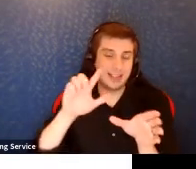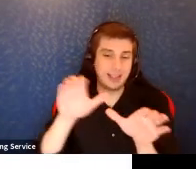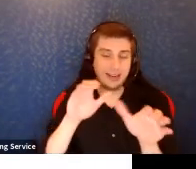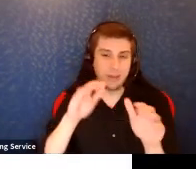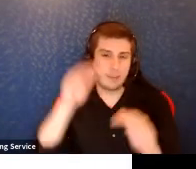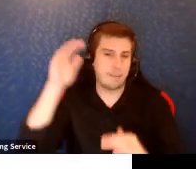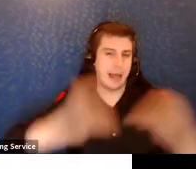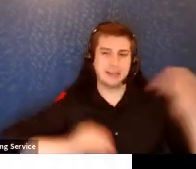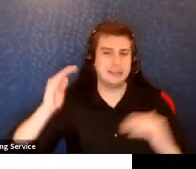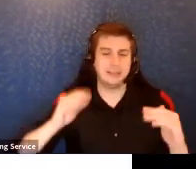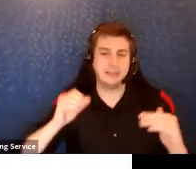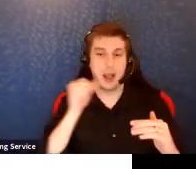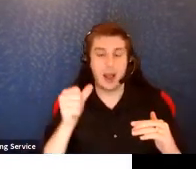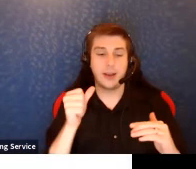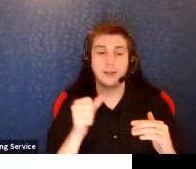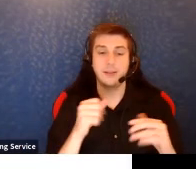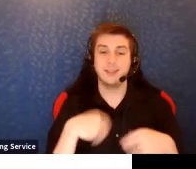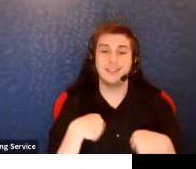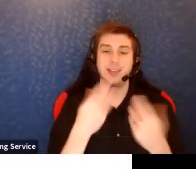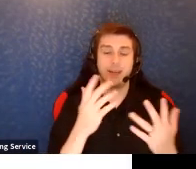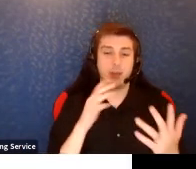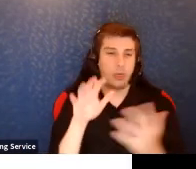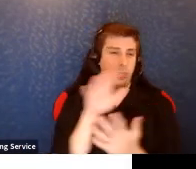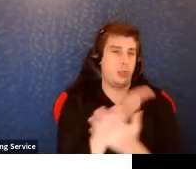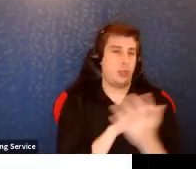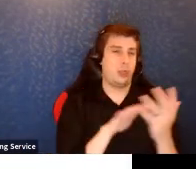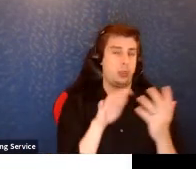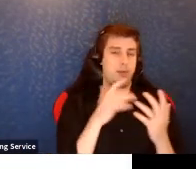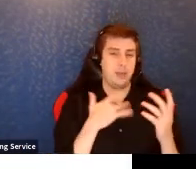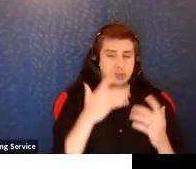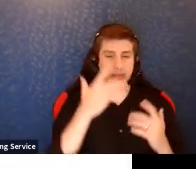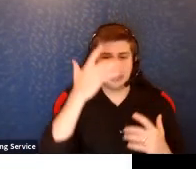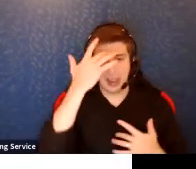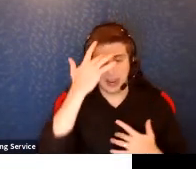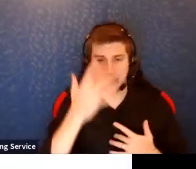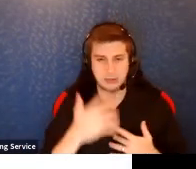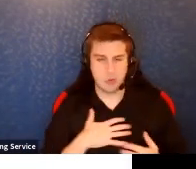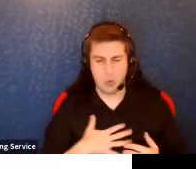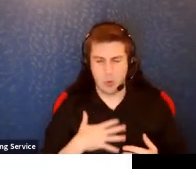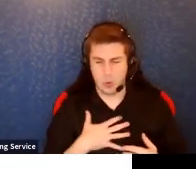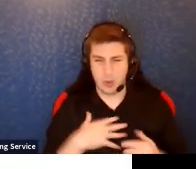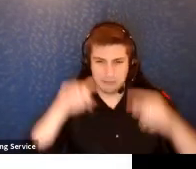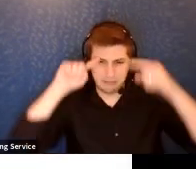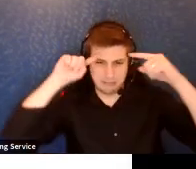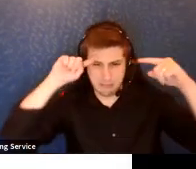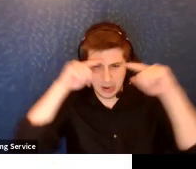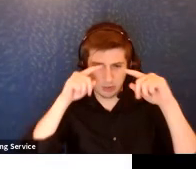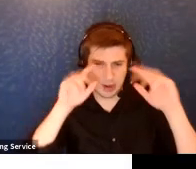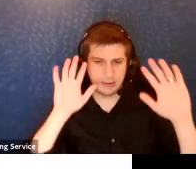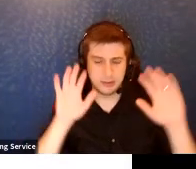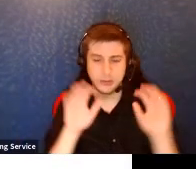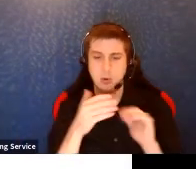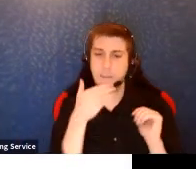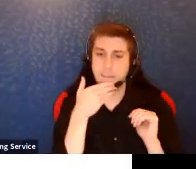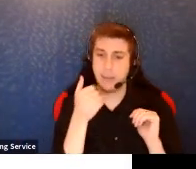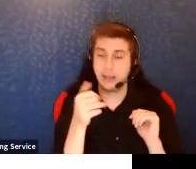frequency flickering. And sometimes it can make us a little sick, a little nauseous, give us a little bit of a migraine. So again, best not